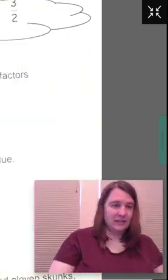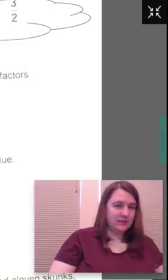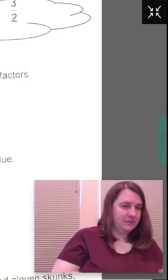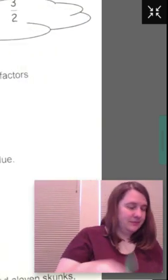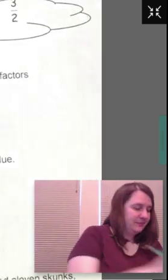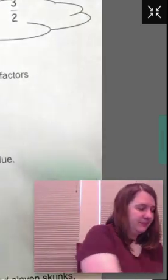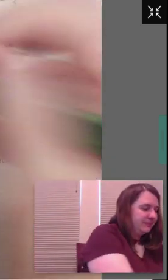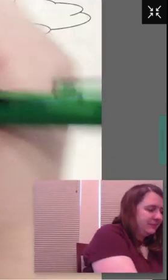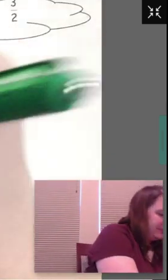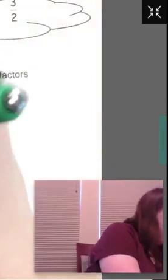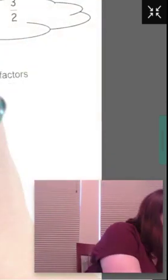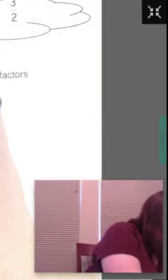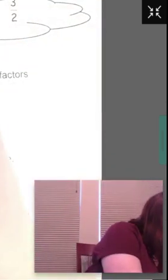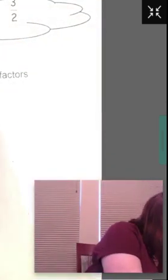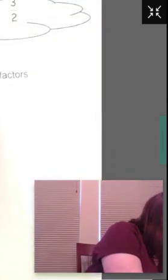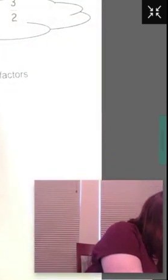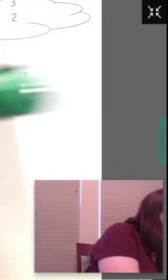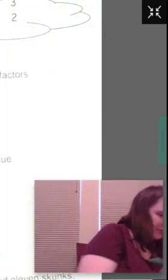Eight.